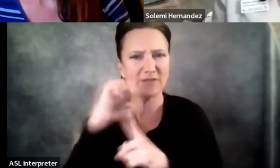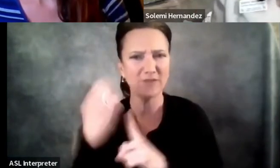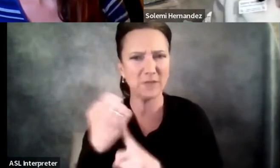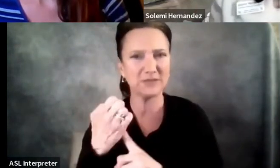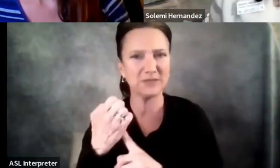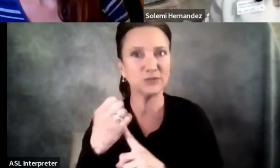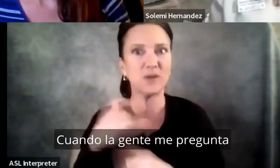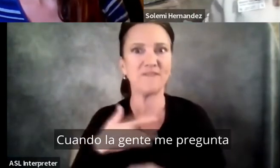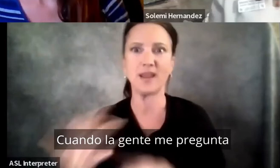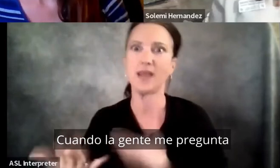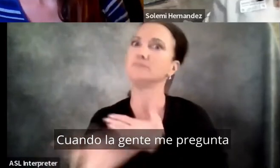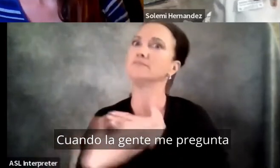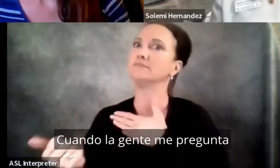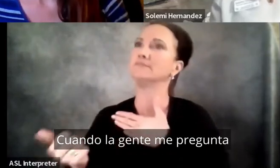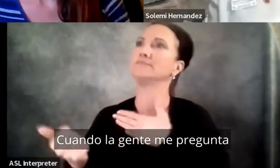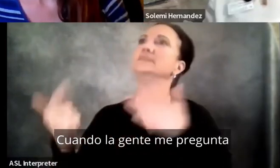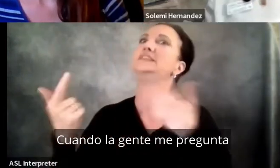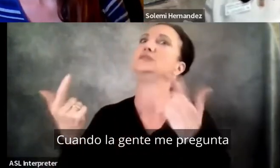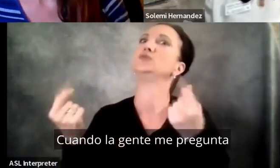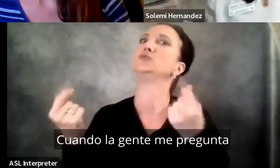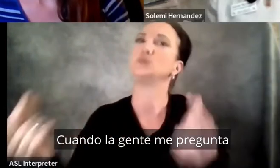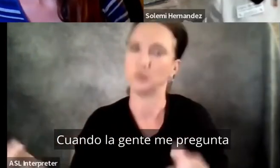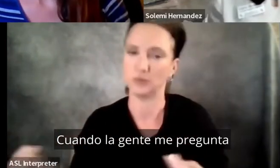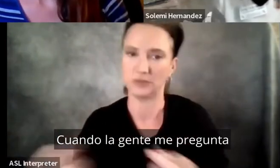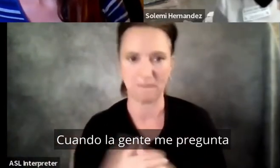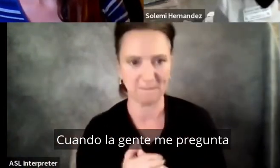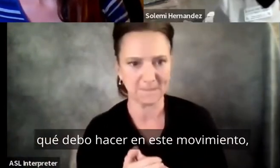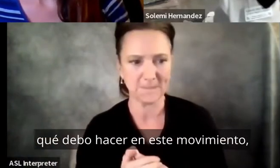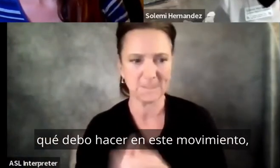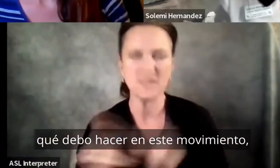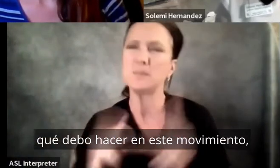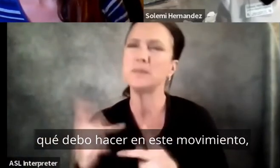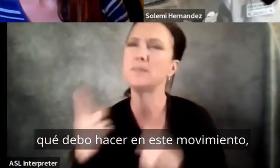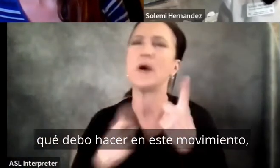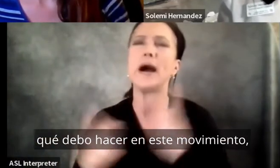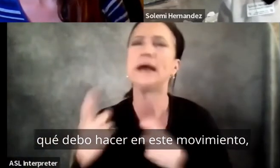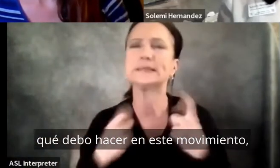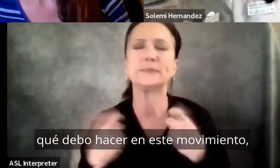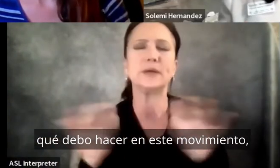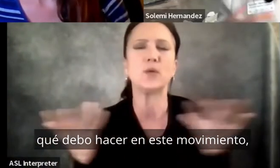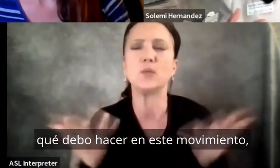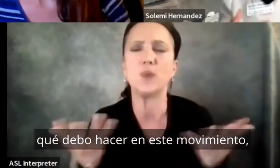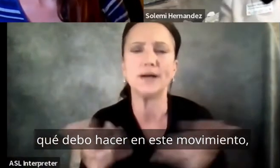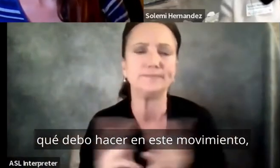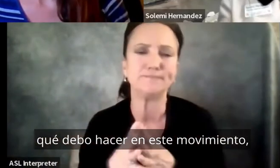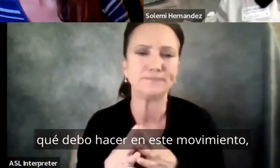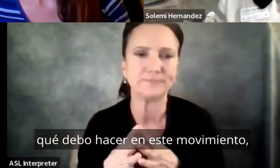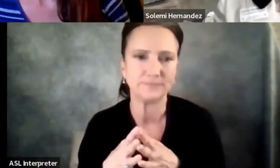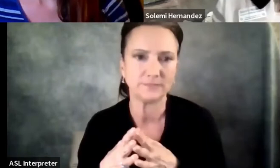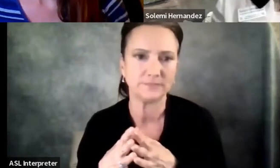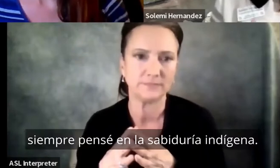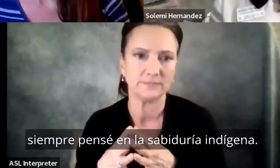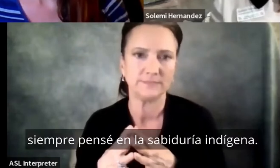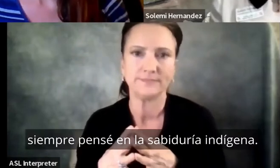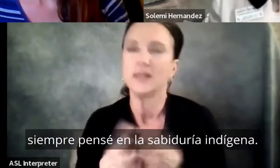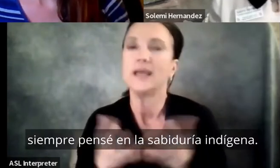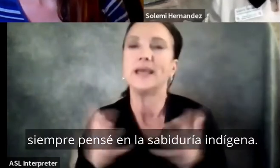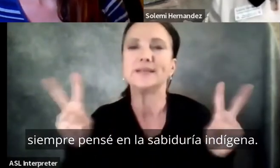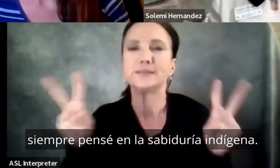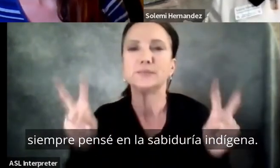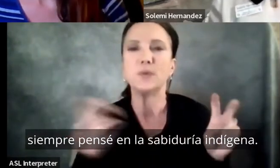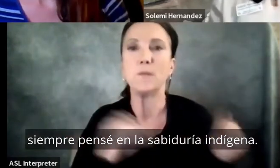goal. What I tell everybody when people ask me, what do I need to do? Or, you know, in this movement, you know, I always